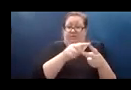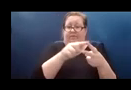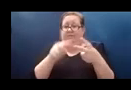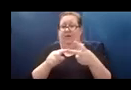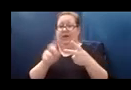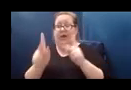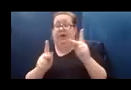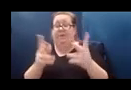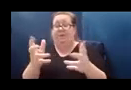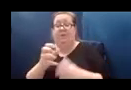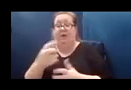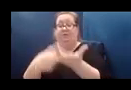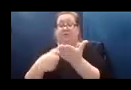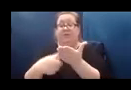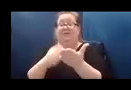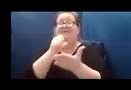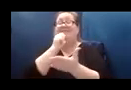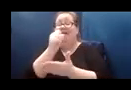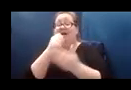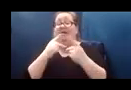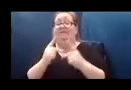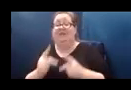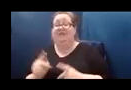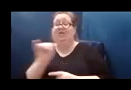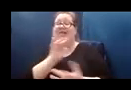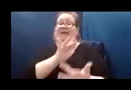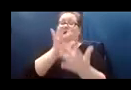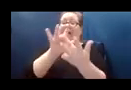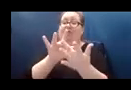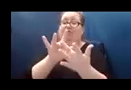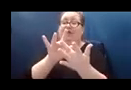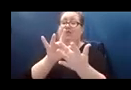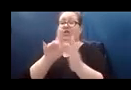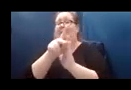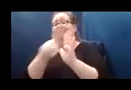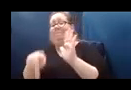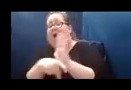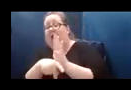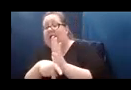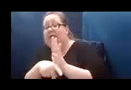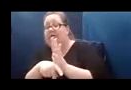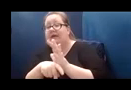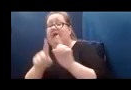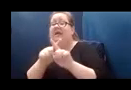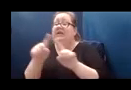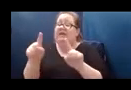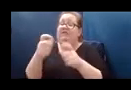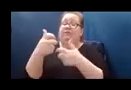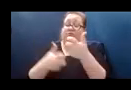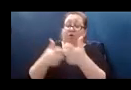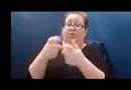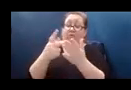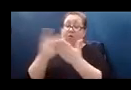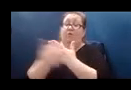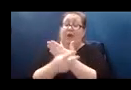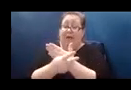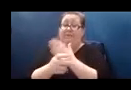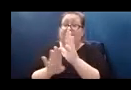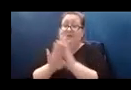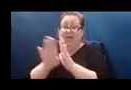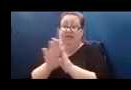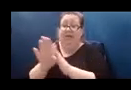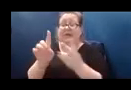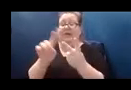non-physical solutions like outreach and policy and different programs that might be developed, that will be, you guys